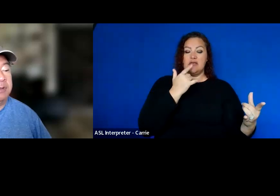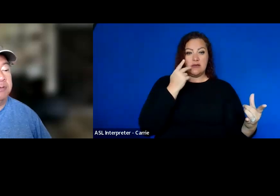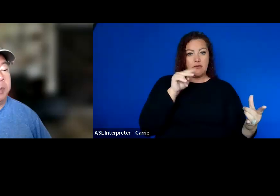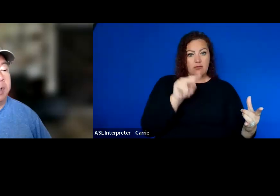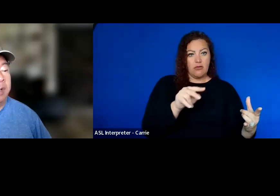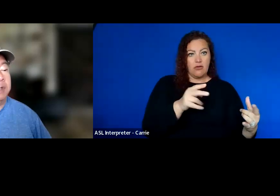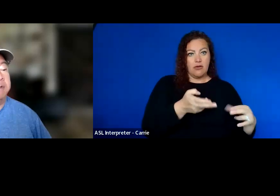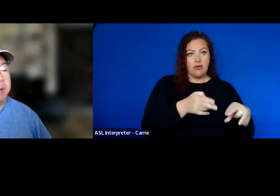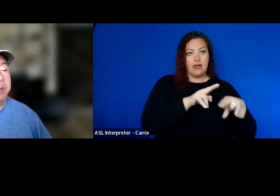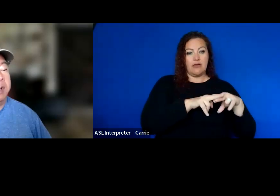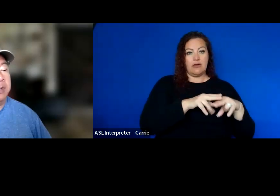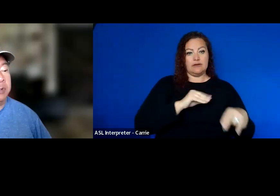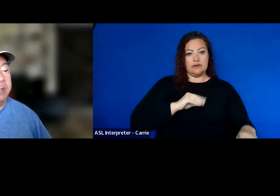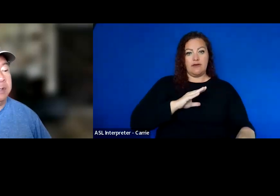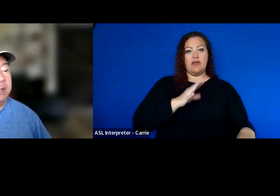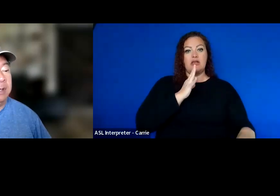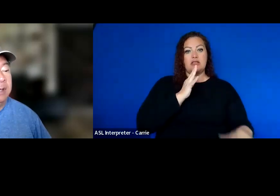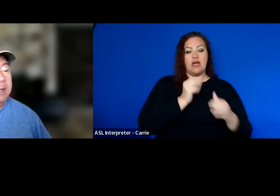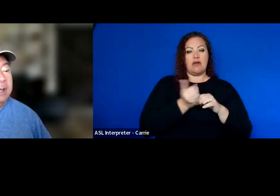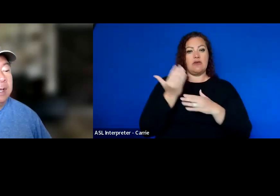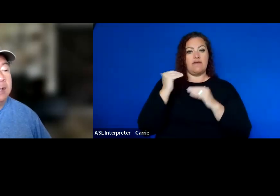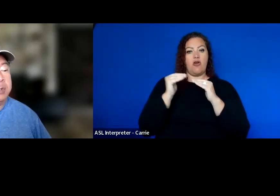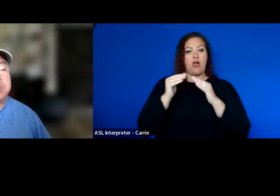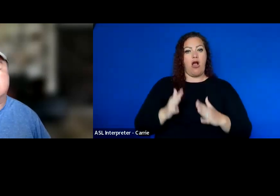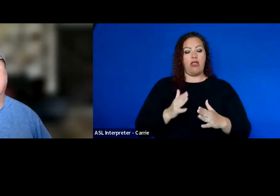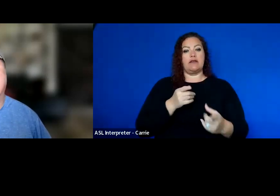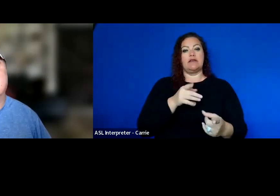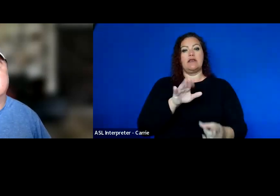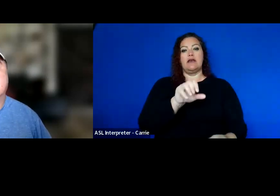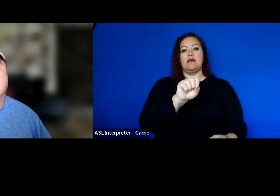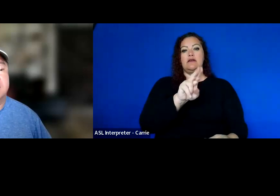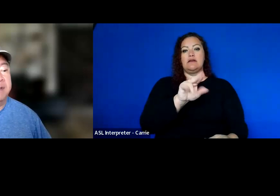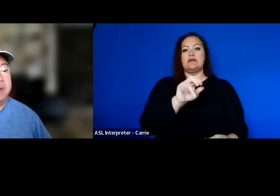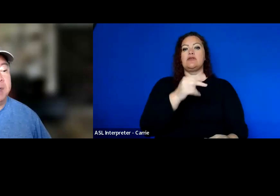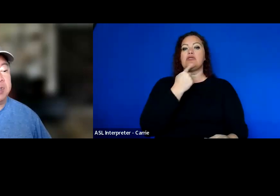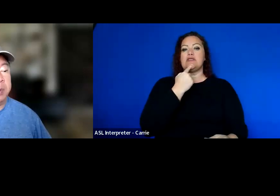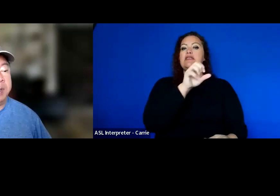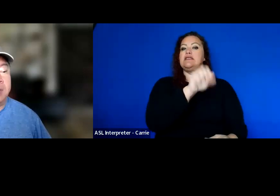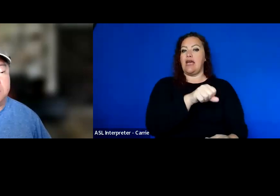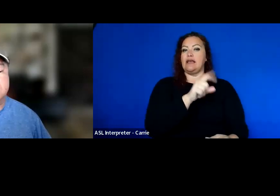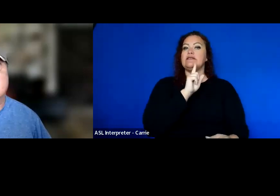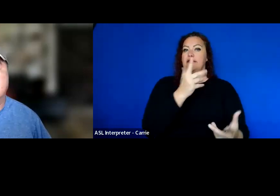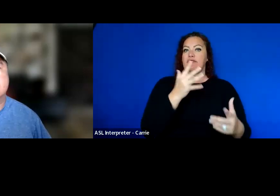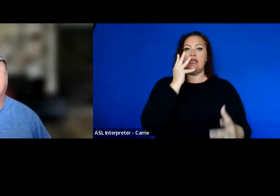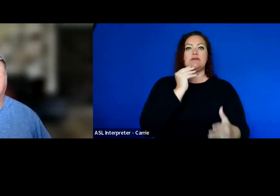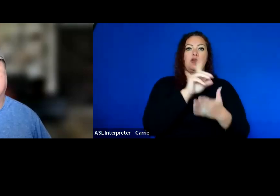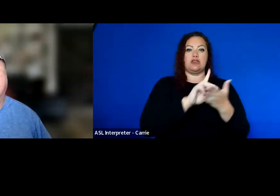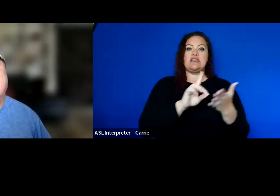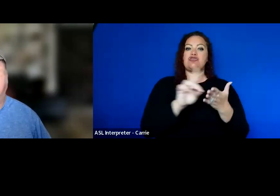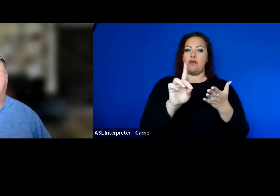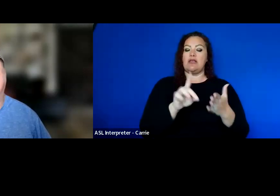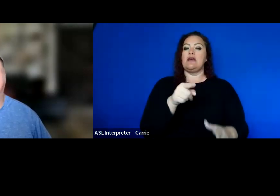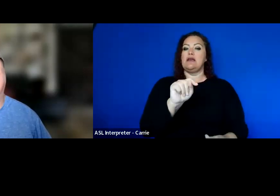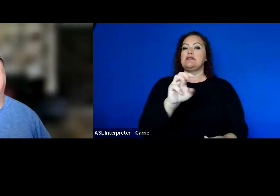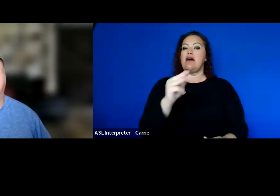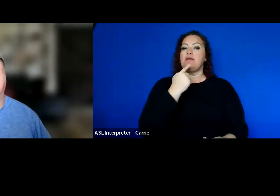self-esteem, talk to former colleagues and family. So Lisa. Okay. Susan says, yes, definitely been discriminated. Tom says, yes,